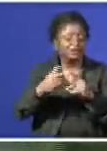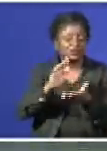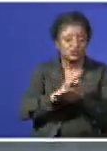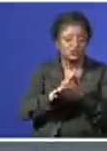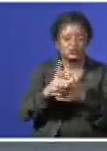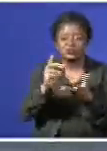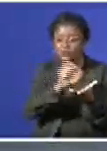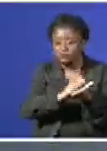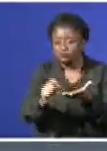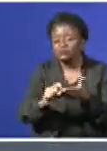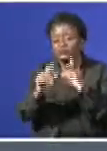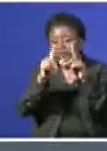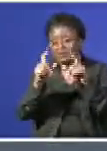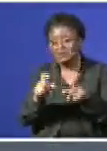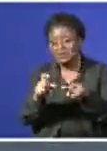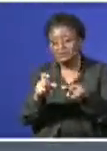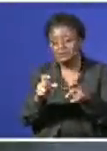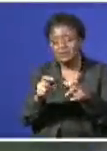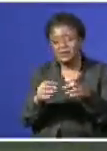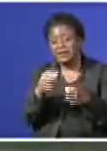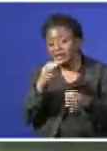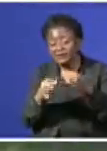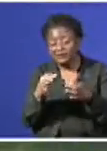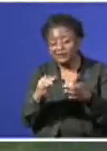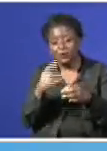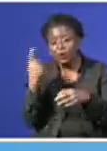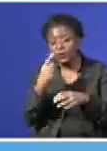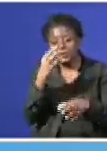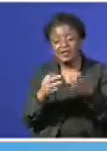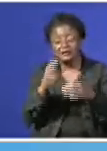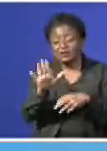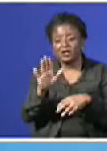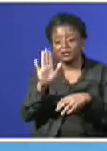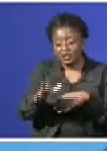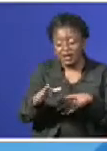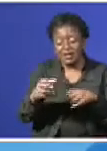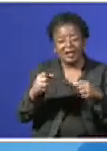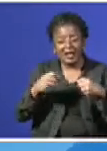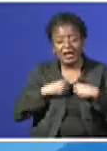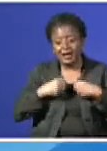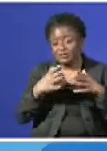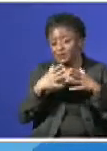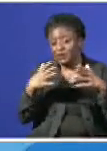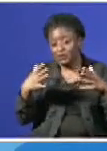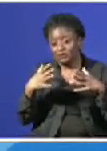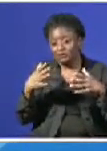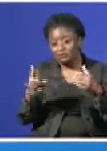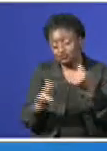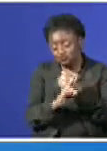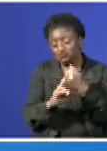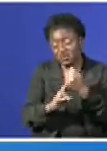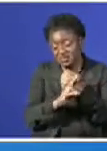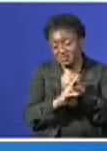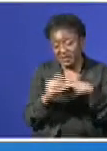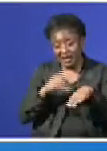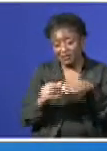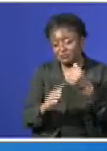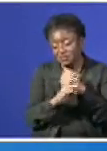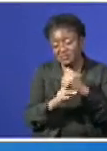And unless your child really has a greatly compromised immune system, we are confident that we'll be able to